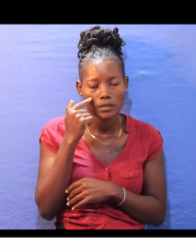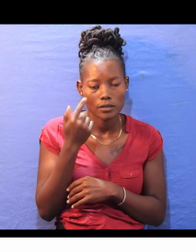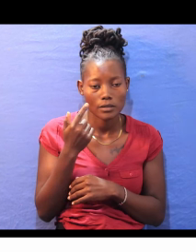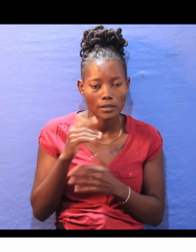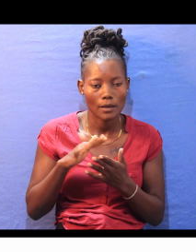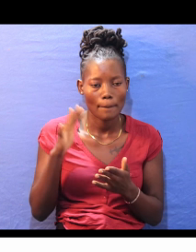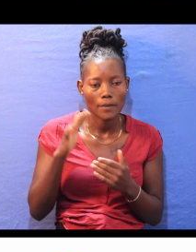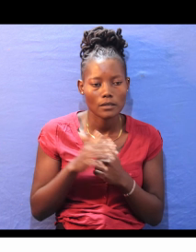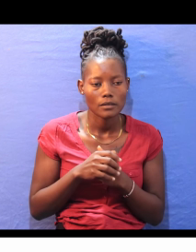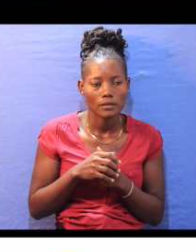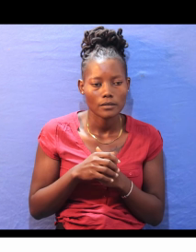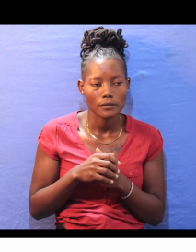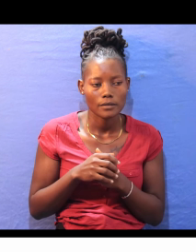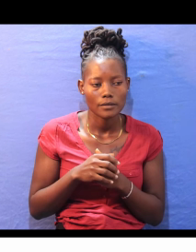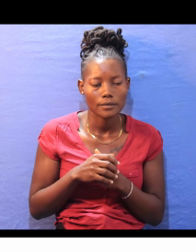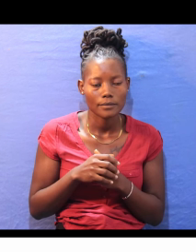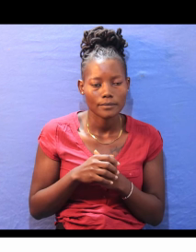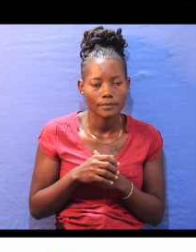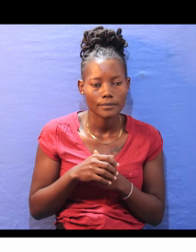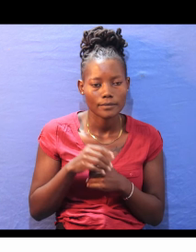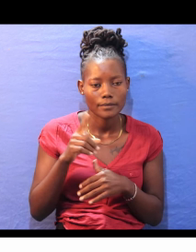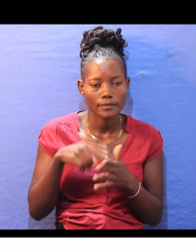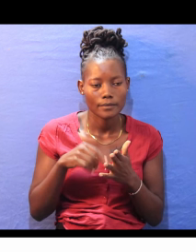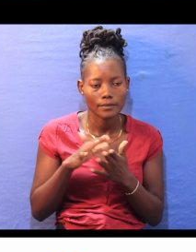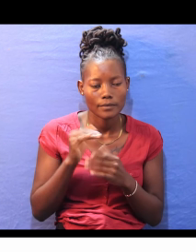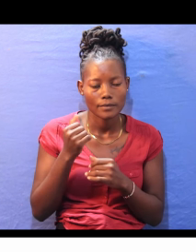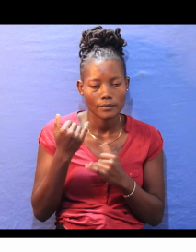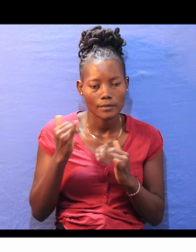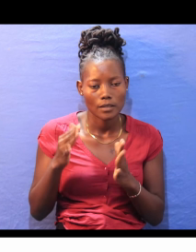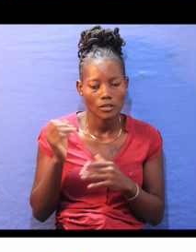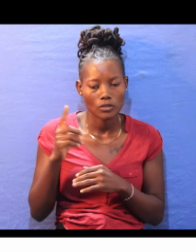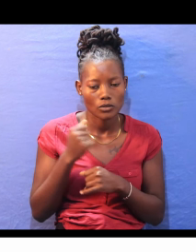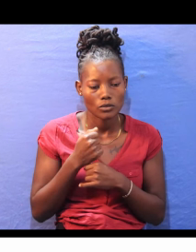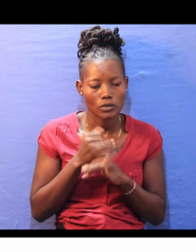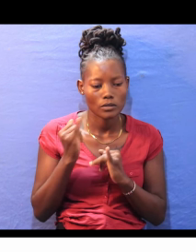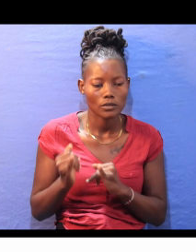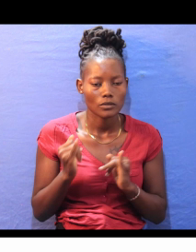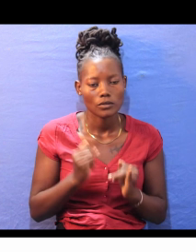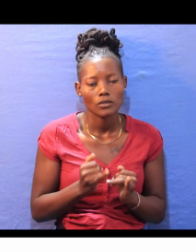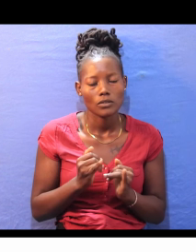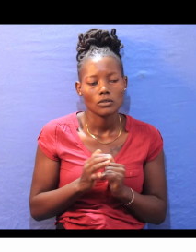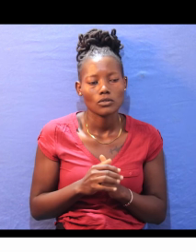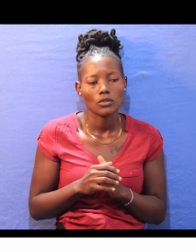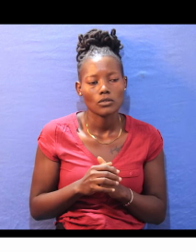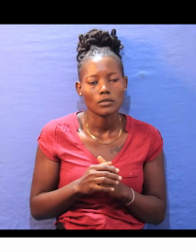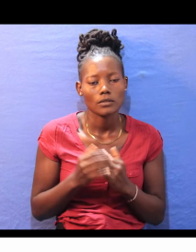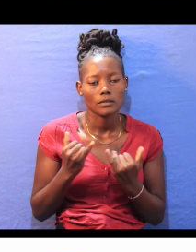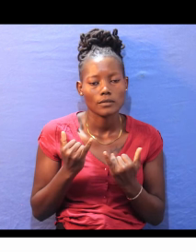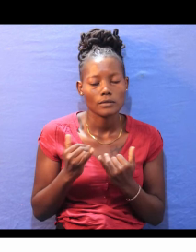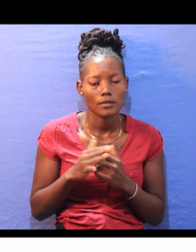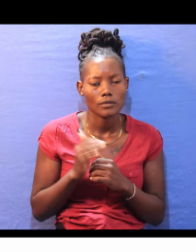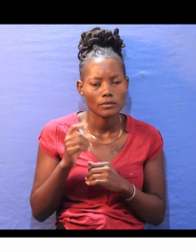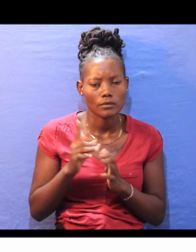huge differences in what our athletes need individually. So we can have 25 to 70% of our exercises be